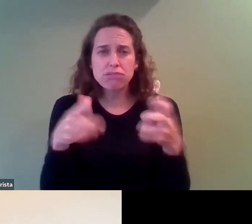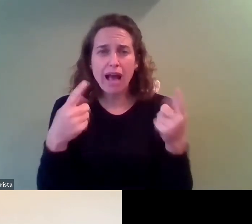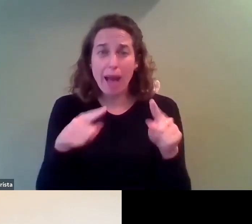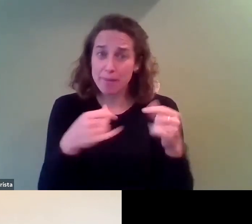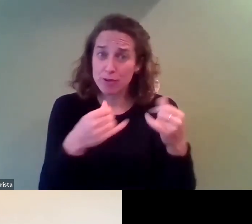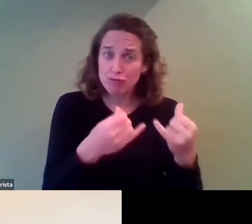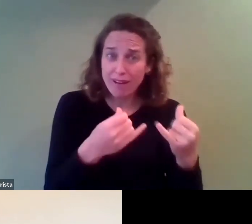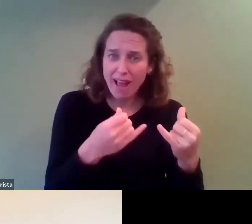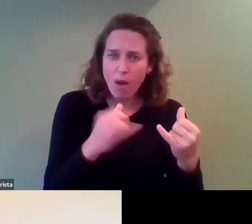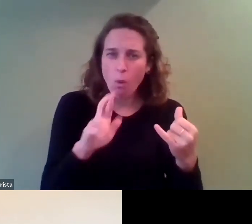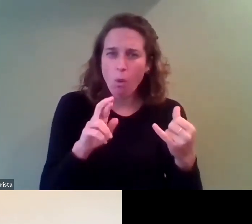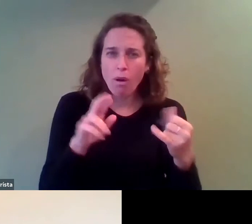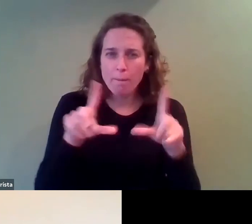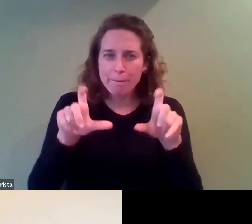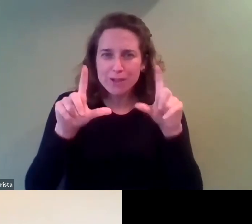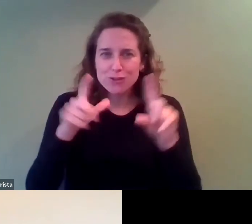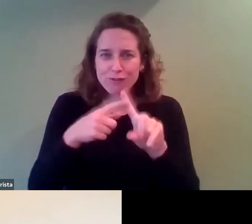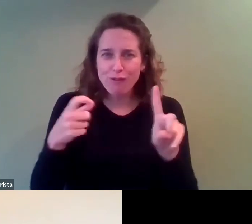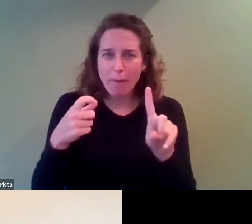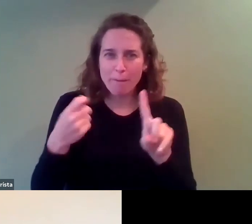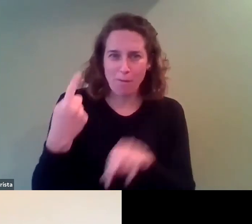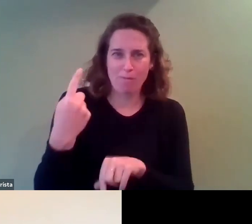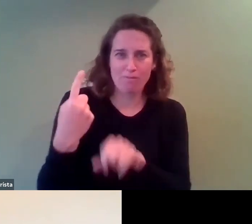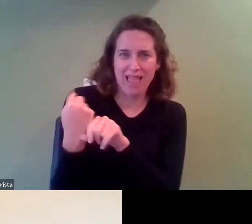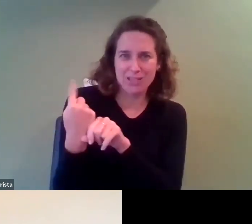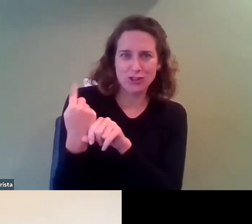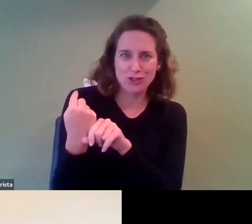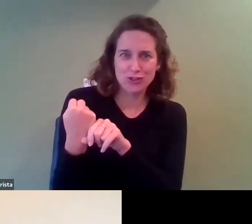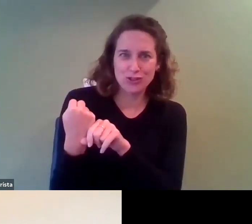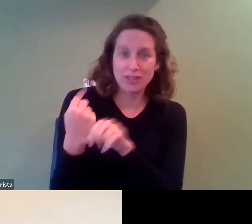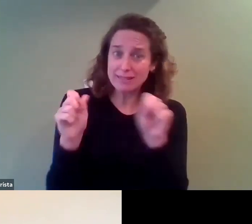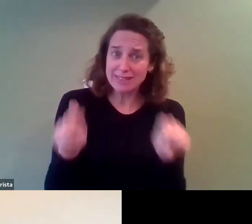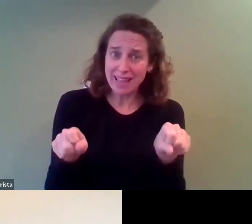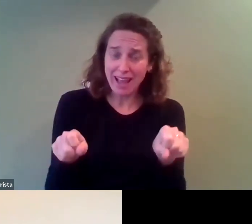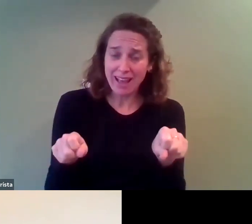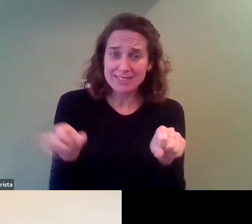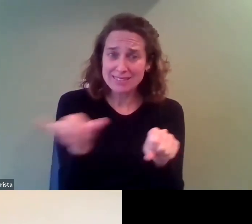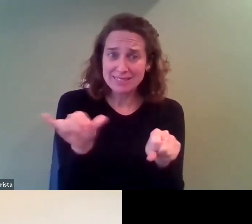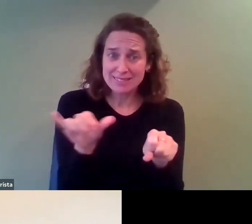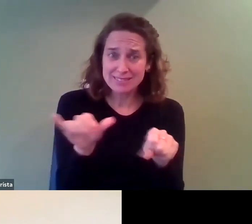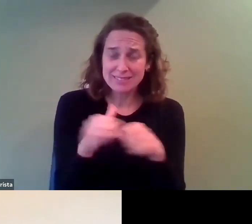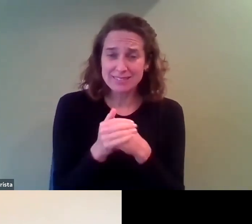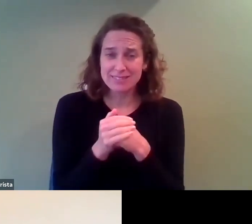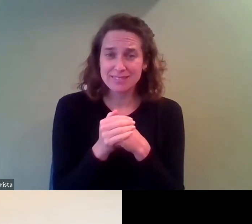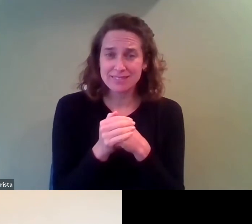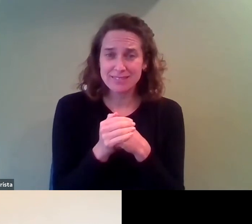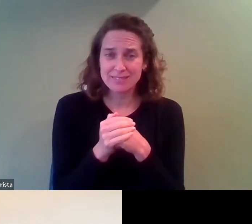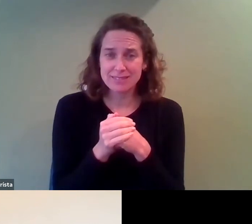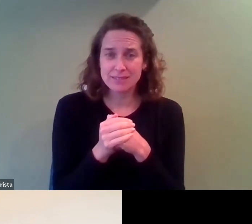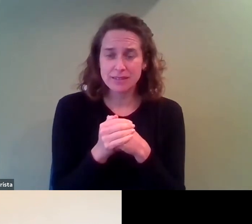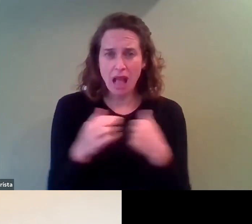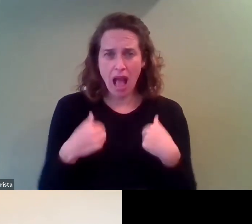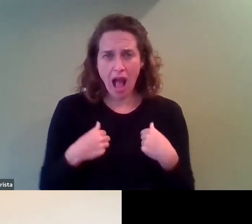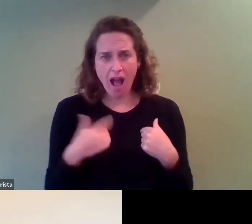Right? Are these, there is that asynchronous nature of it too. And so there's not only am I being left